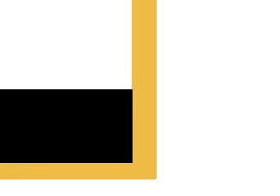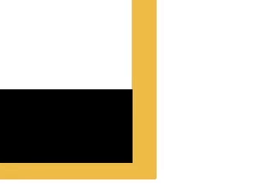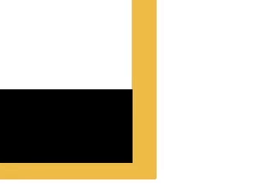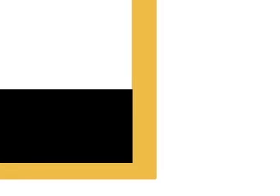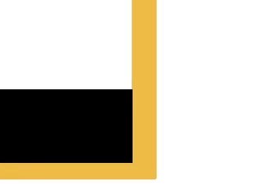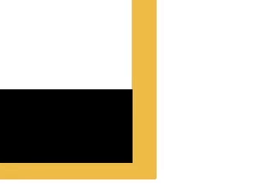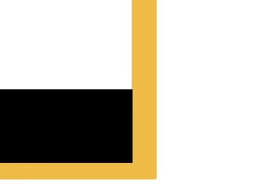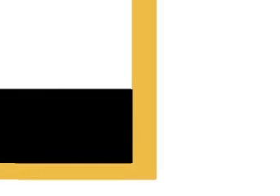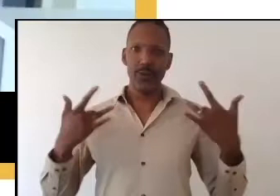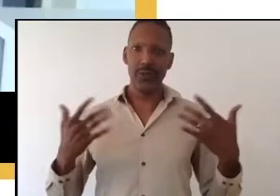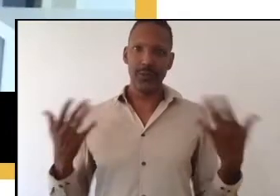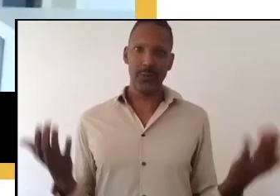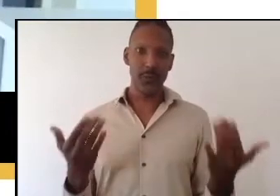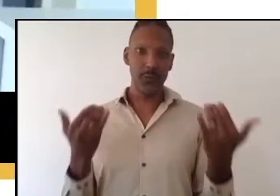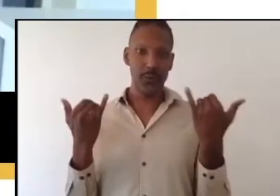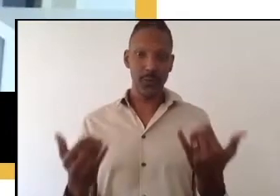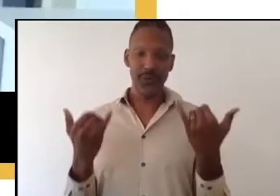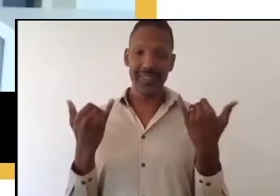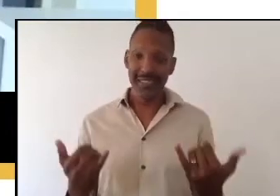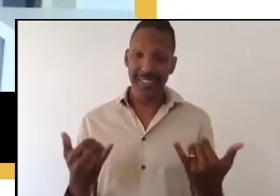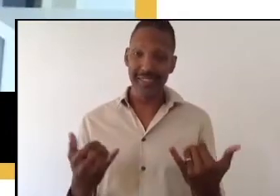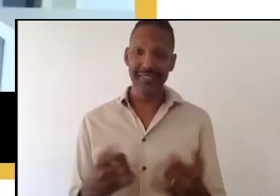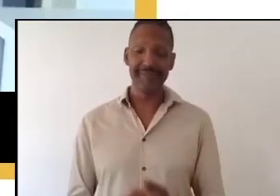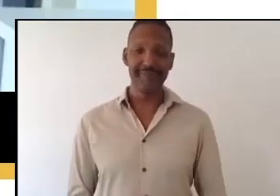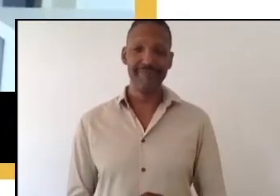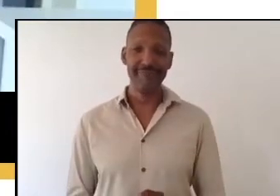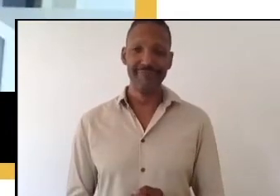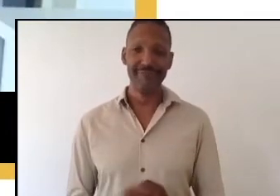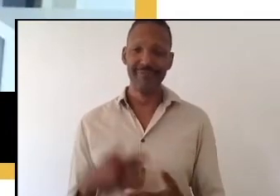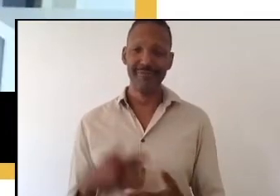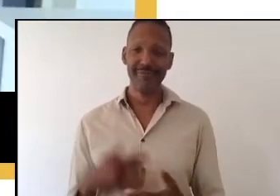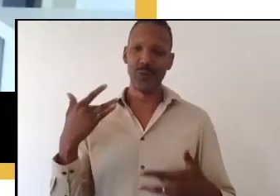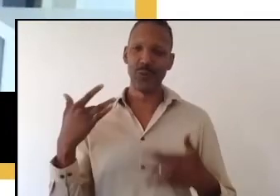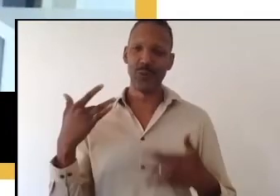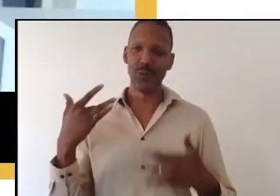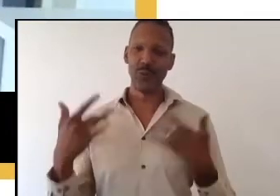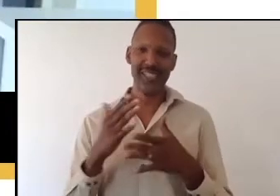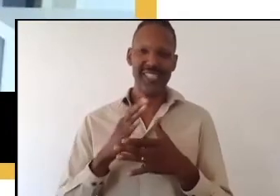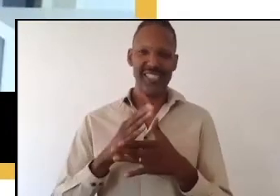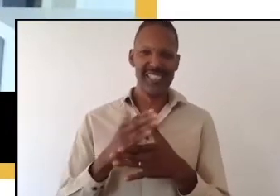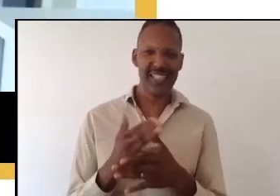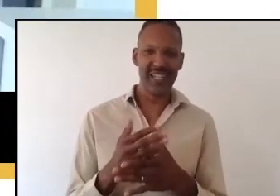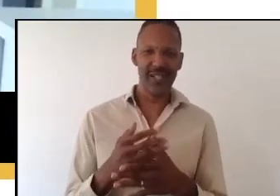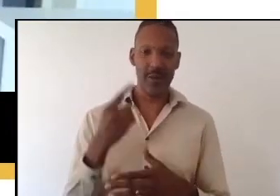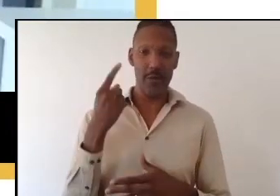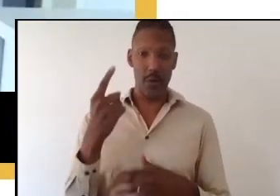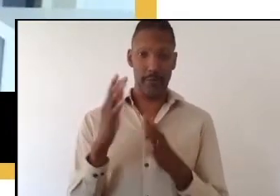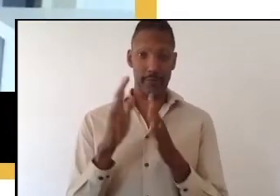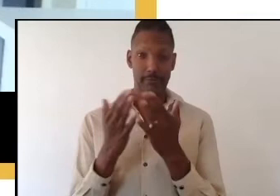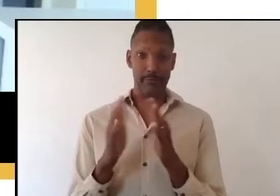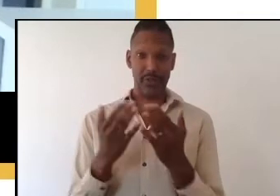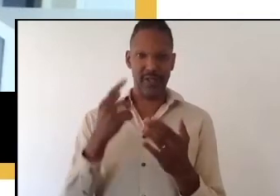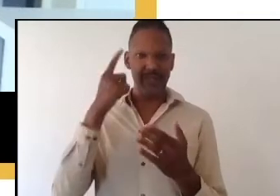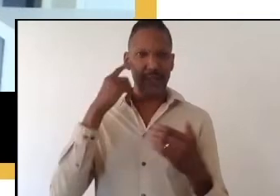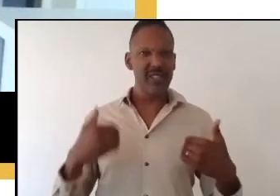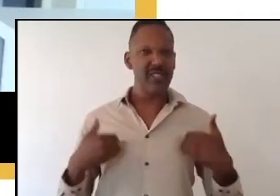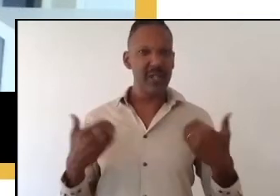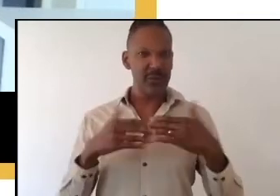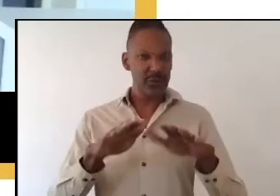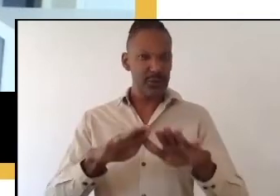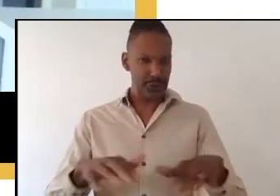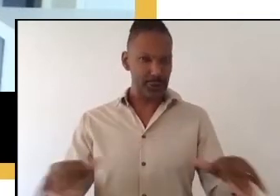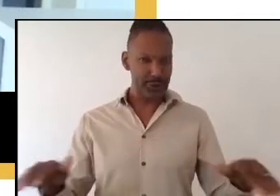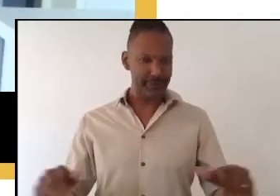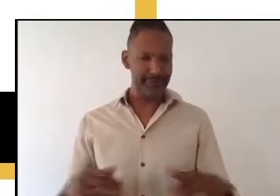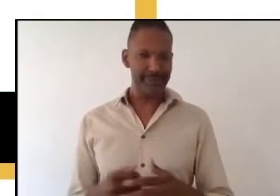the Wind. I'm very happy to be here today, and I'm thrilled to share one of my